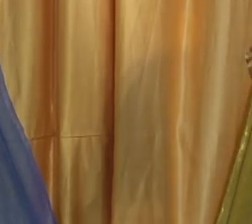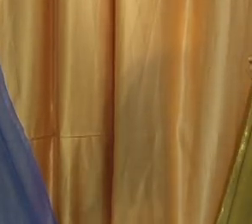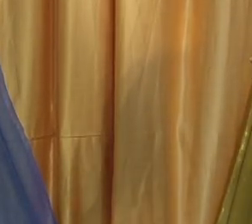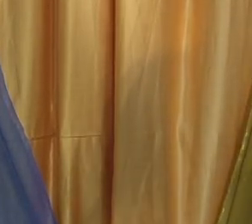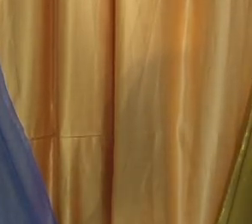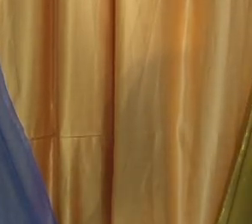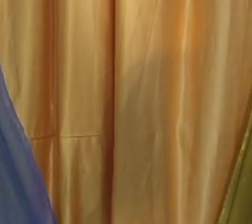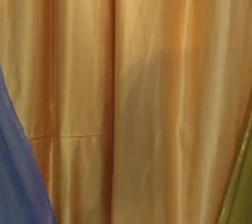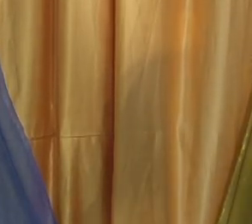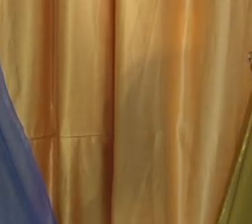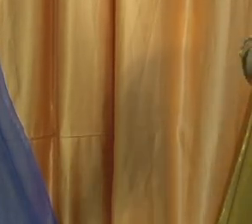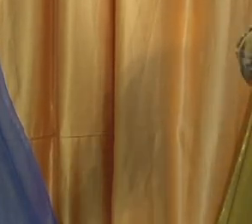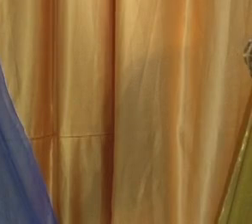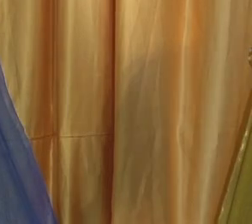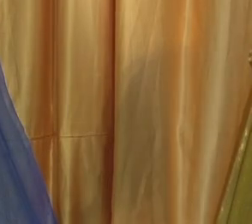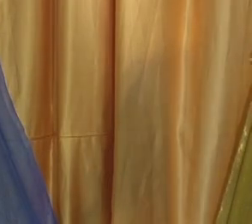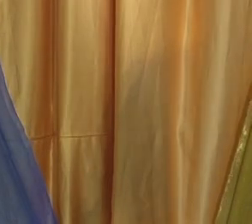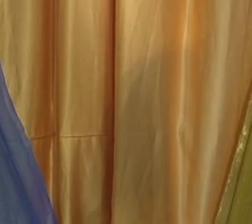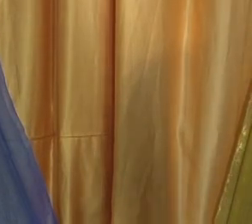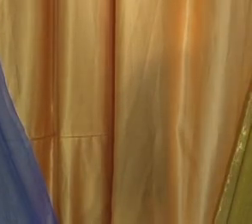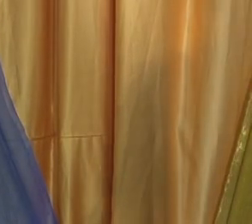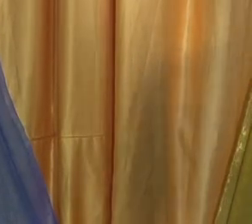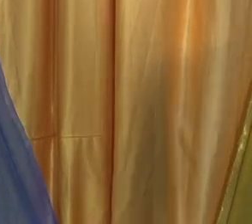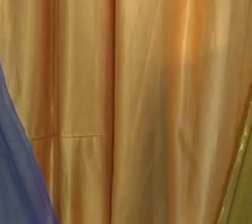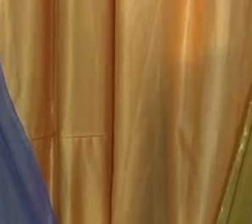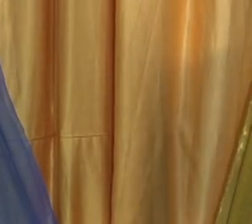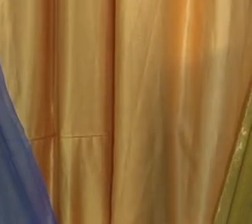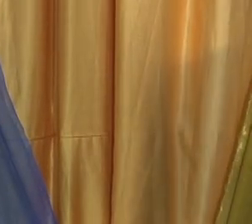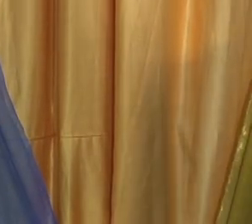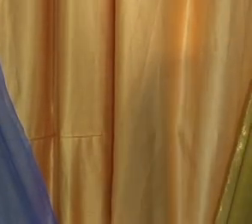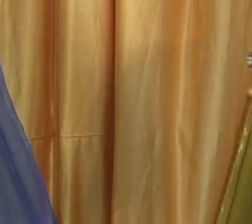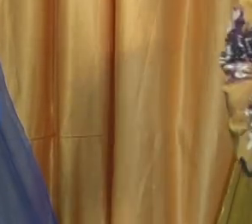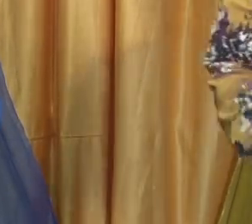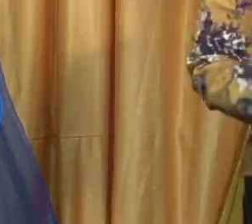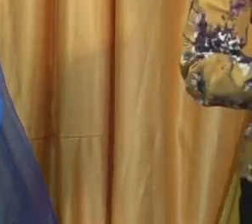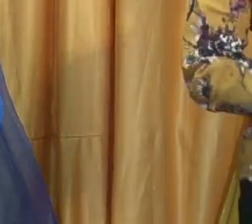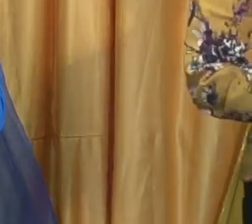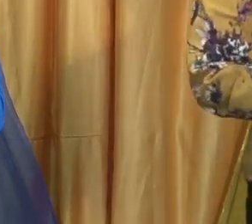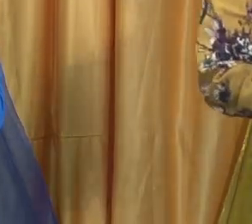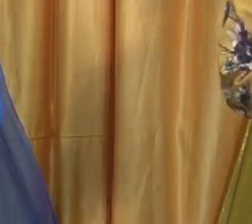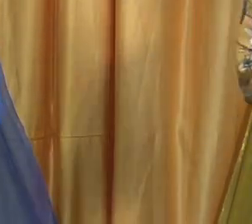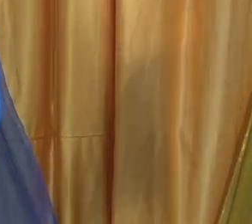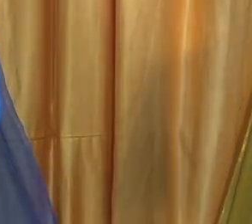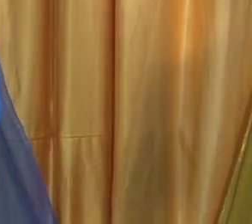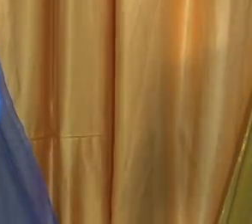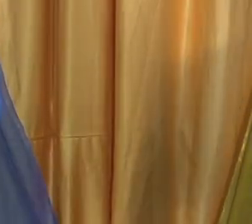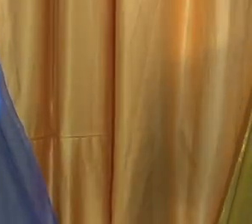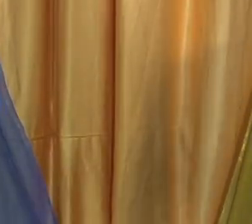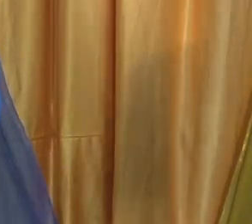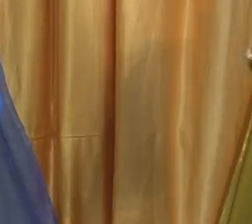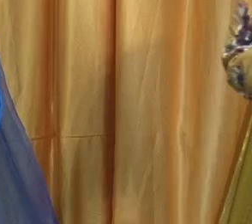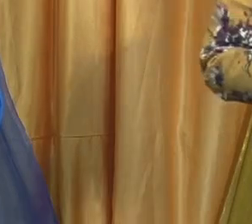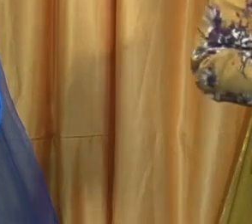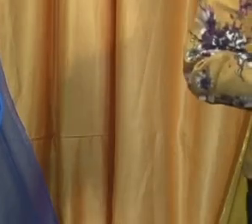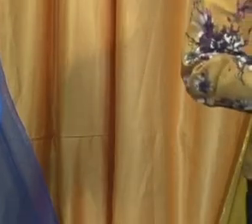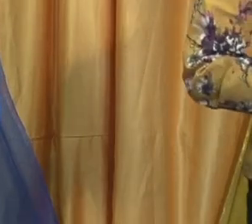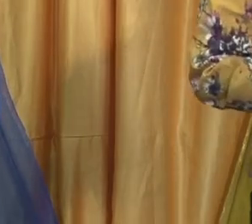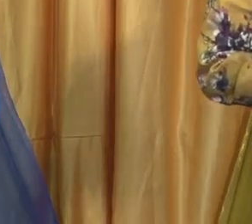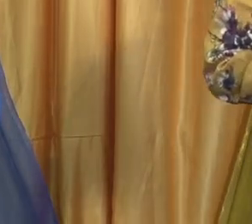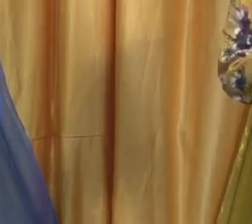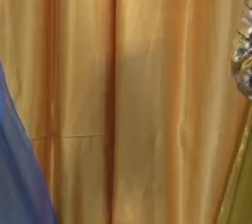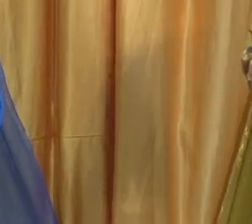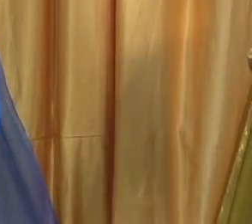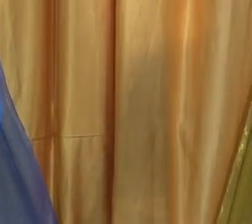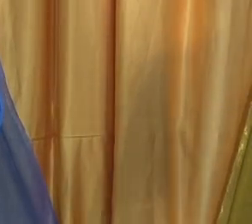read in the scriptures, O God, we have an understanding, O God, and a relationship with you. So we know that you're able, O God, to see and to